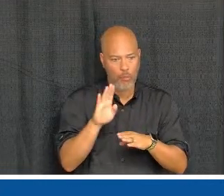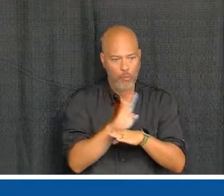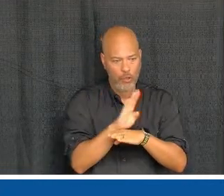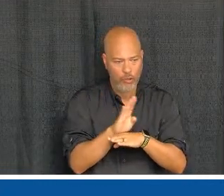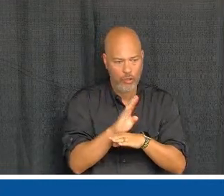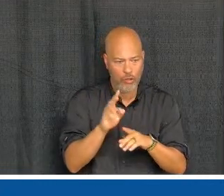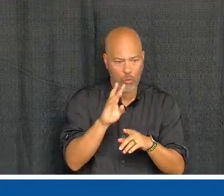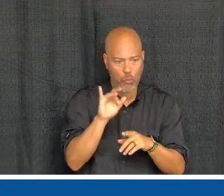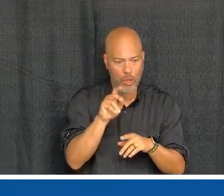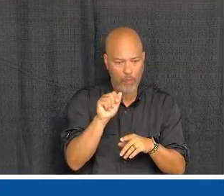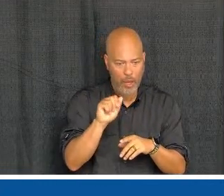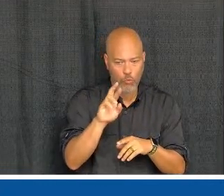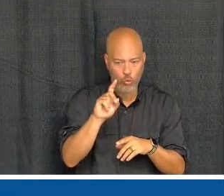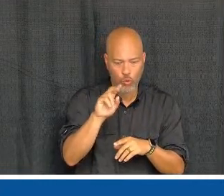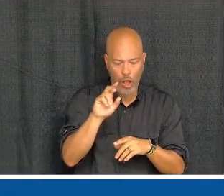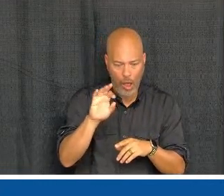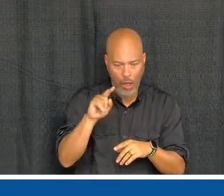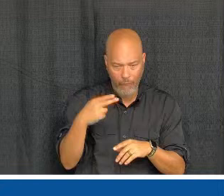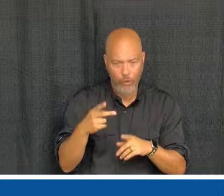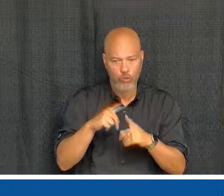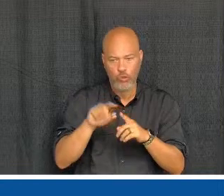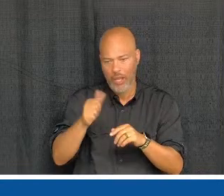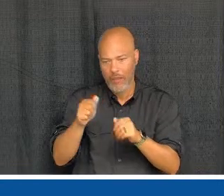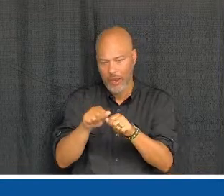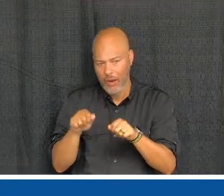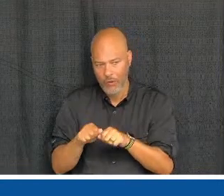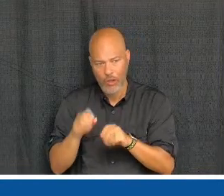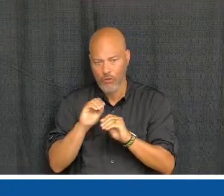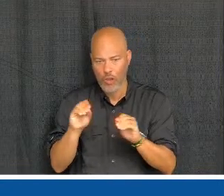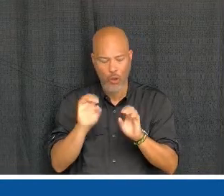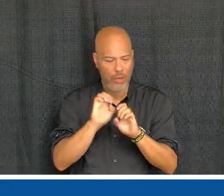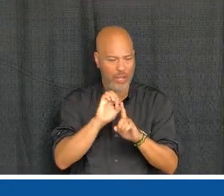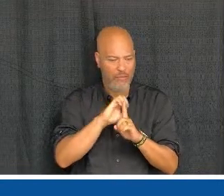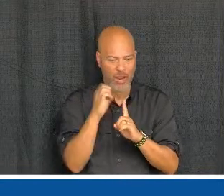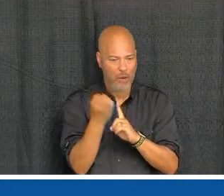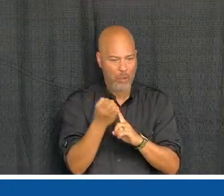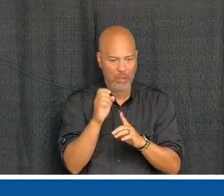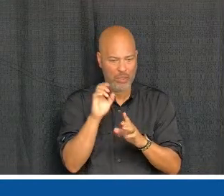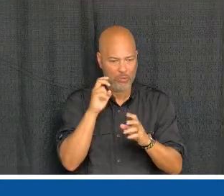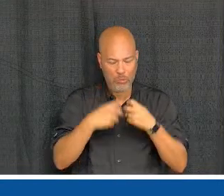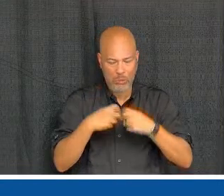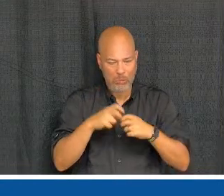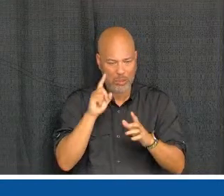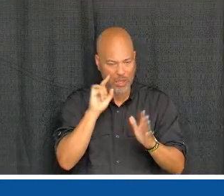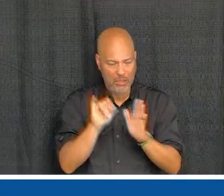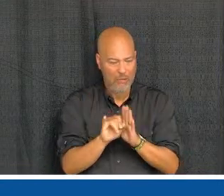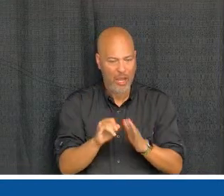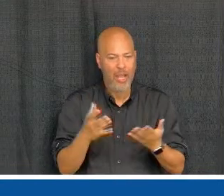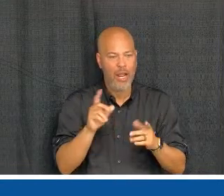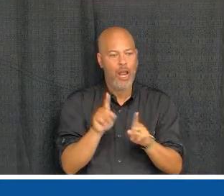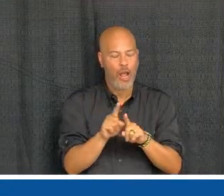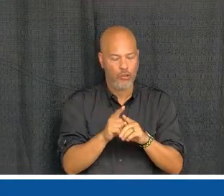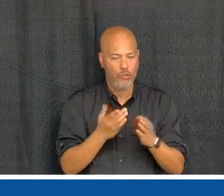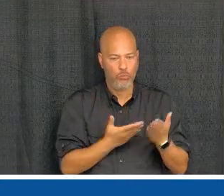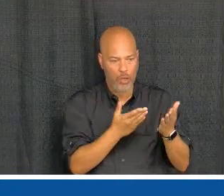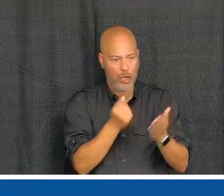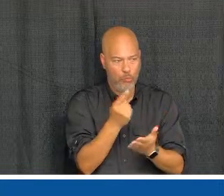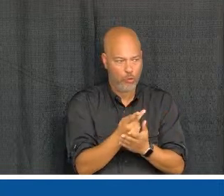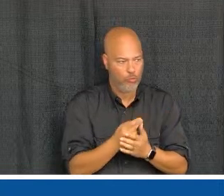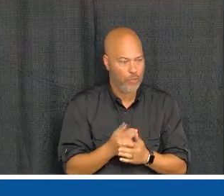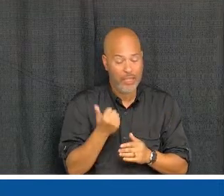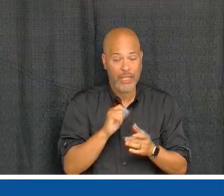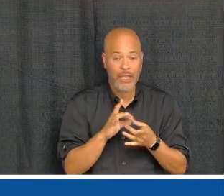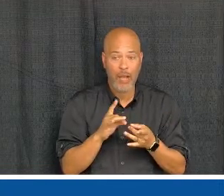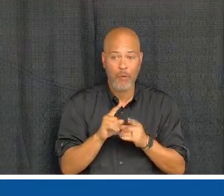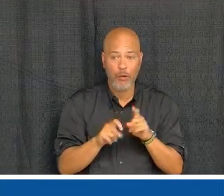Wilma Rudolph Boulevard to the east. And no adverse environmental issues were identified. The Planning Commission also recommended approval. Thank you, Mr. Tyndall. Any